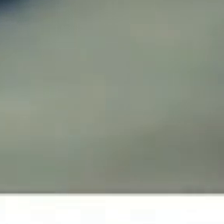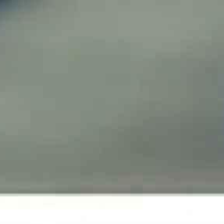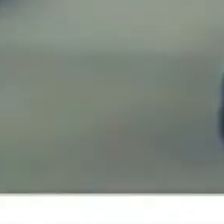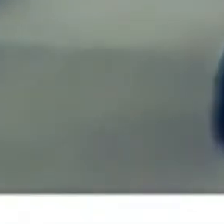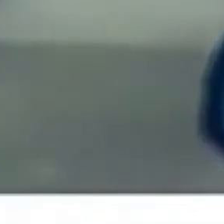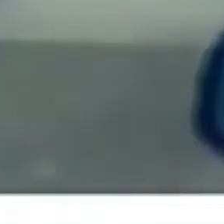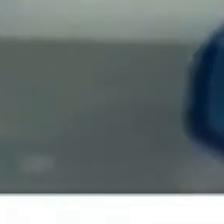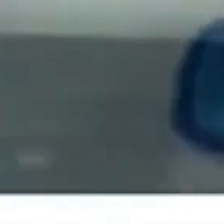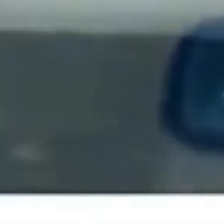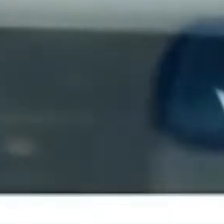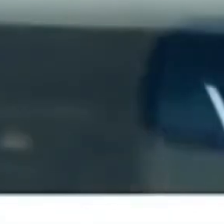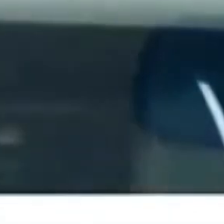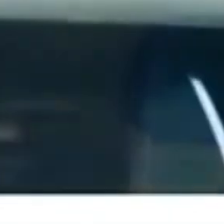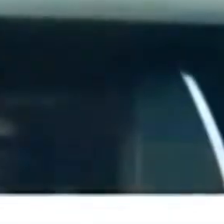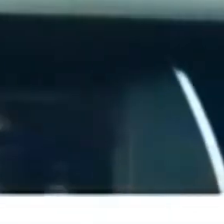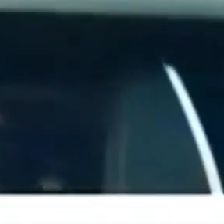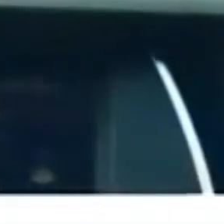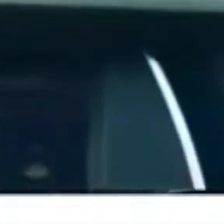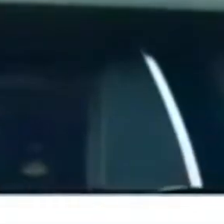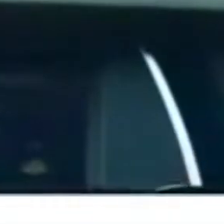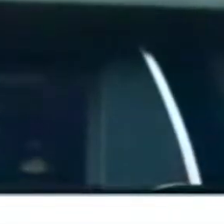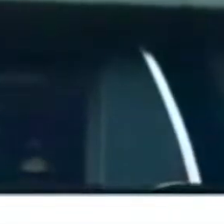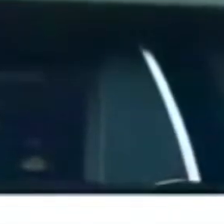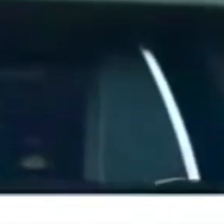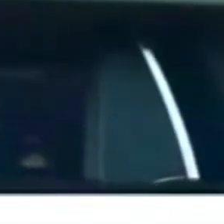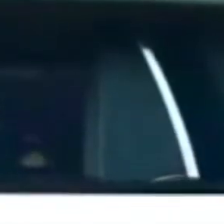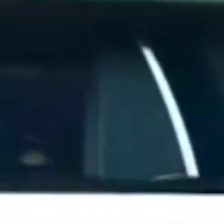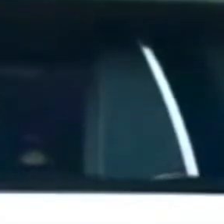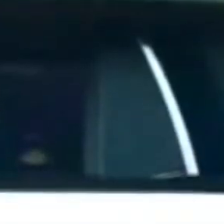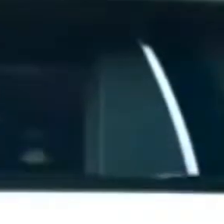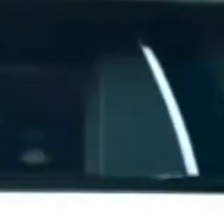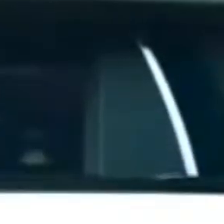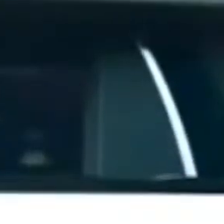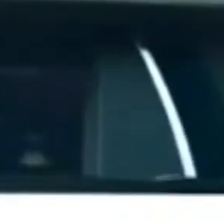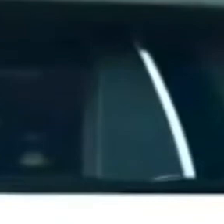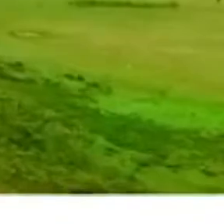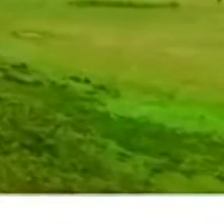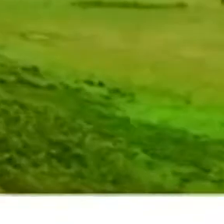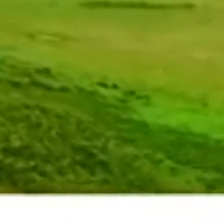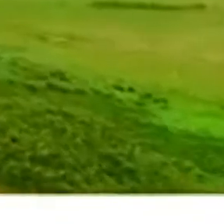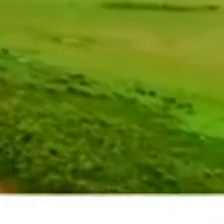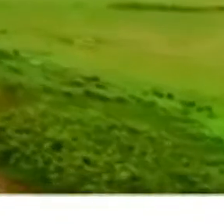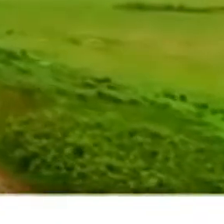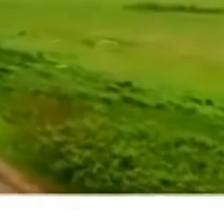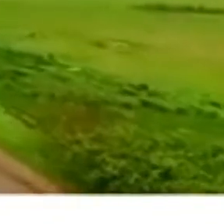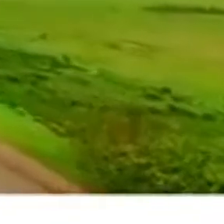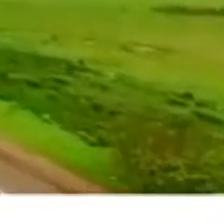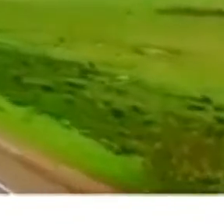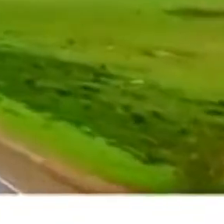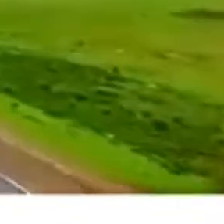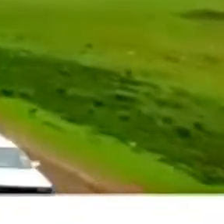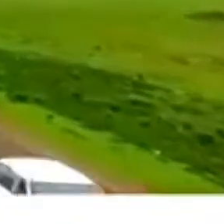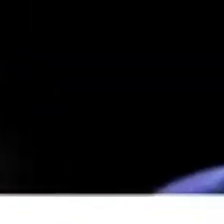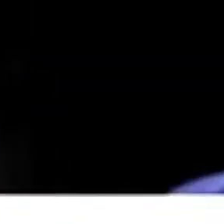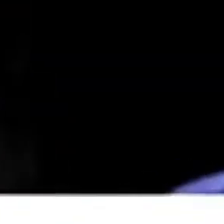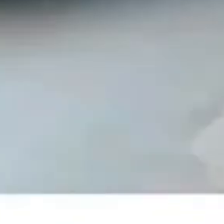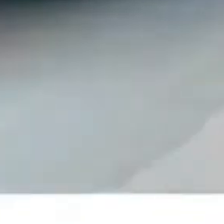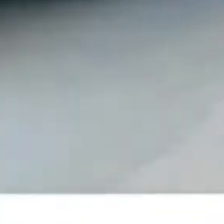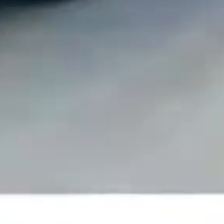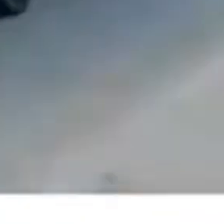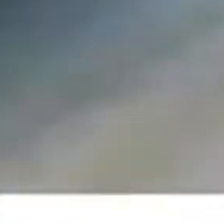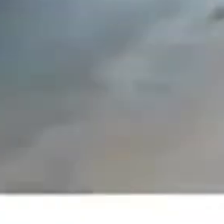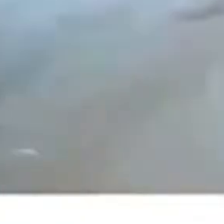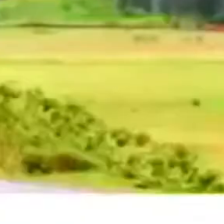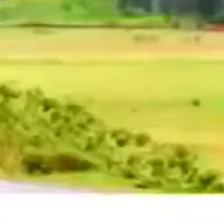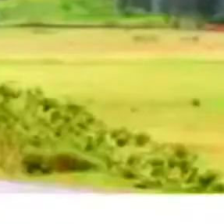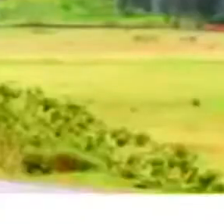safety and that of others. When driving, ensure your speed is within the stipulated limits, the road ahead is clear before overtaking. Stick